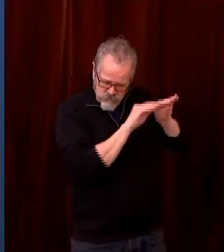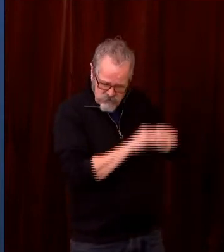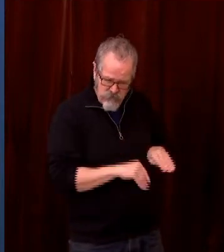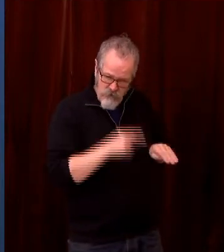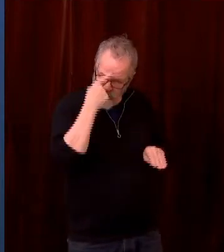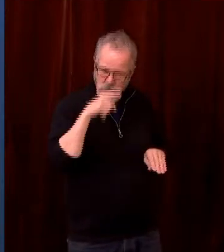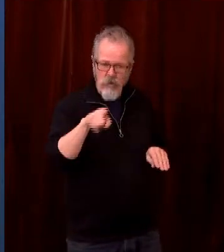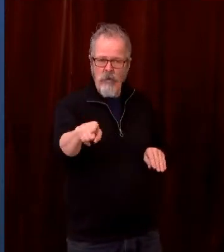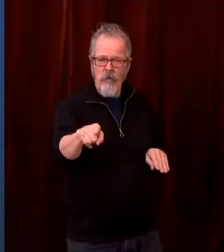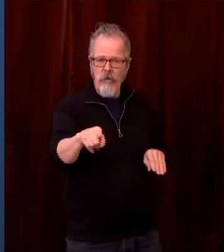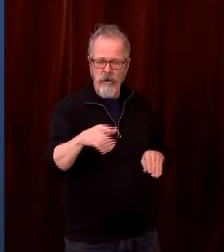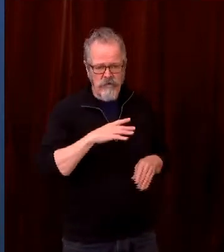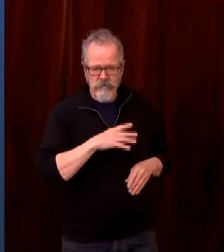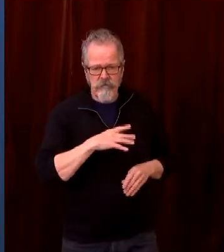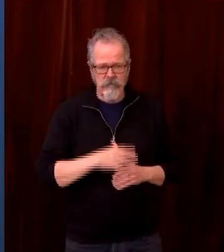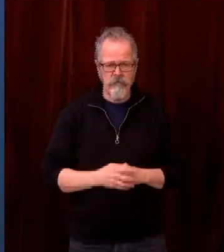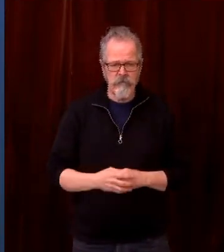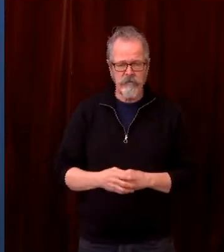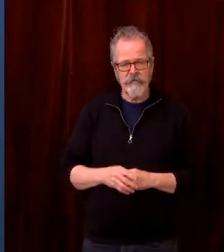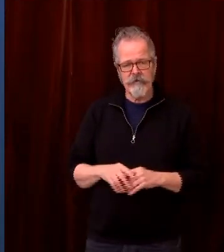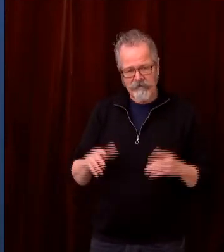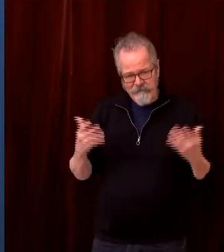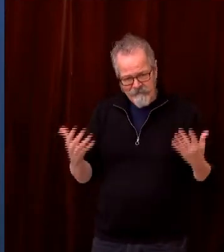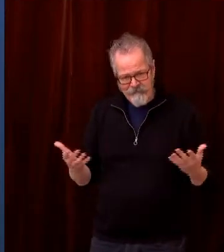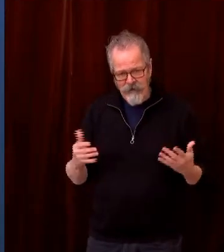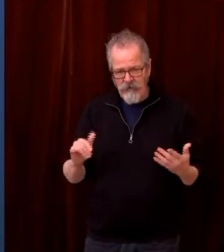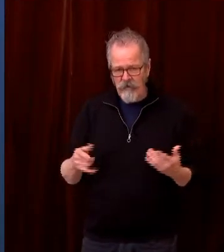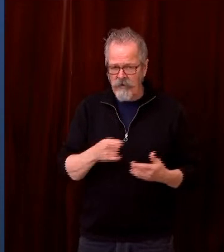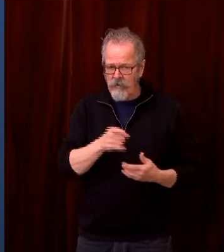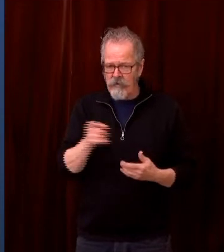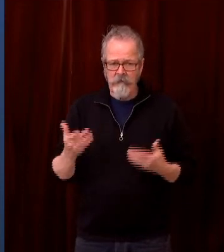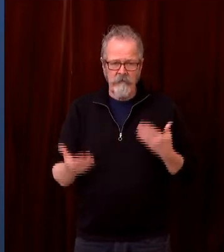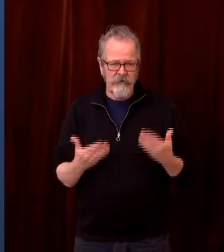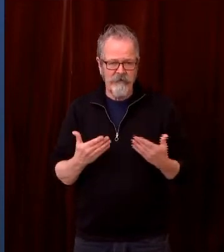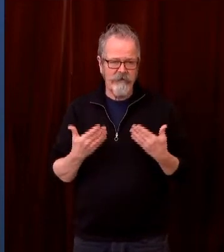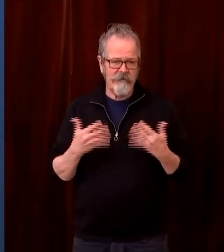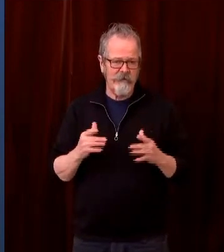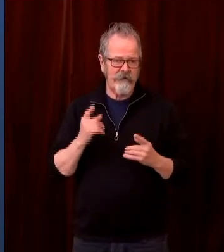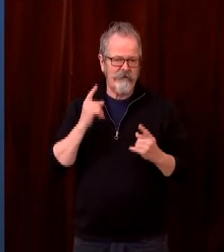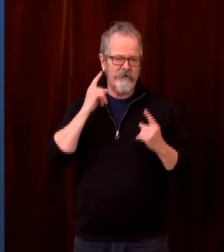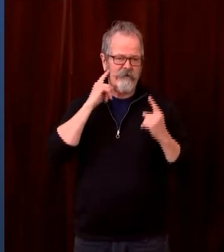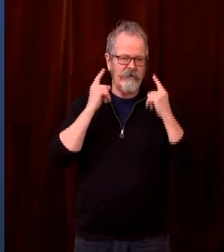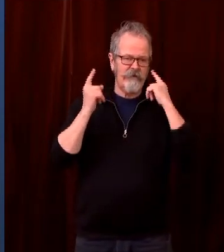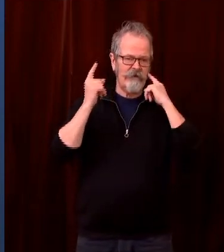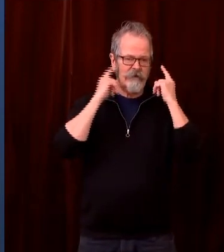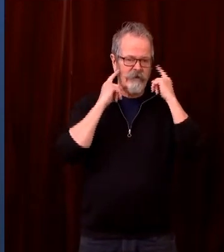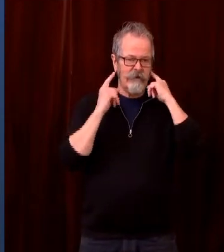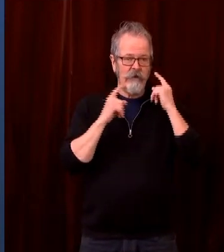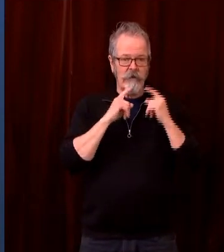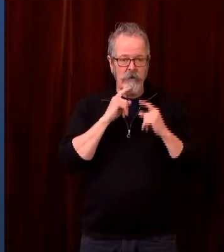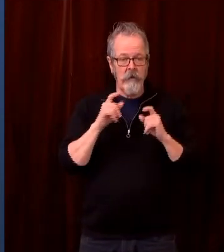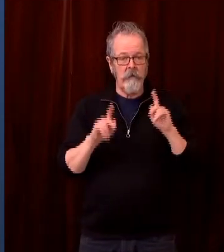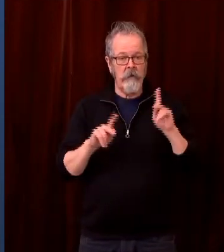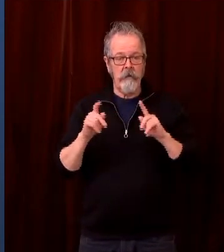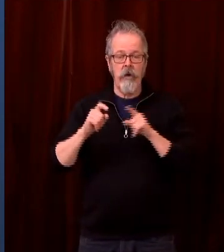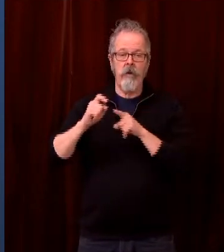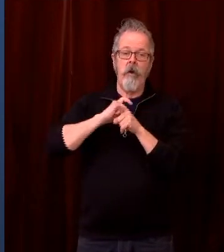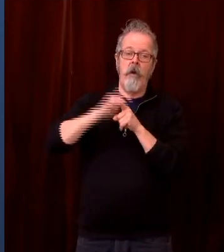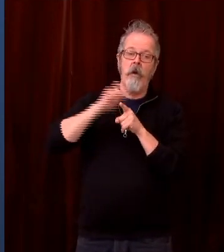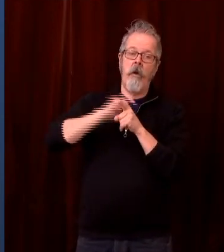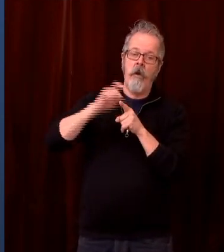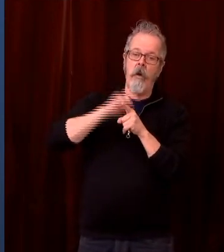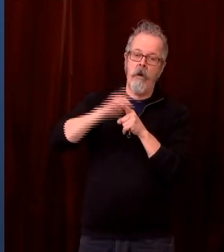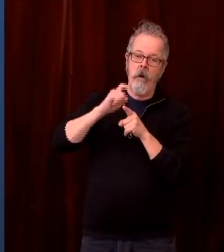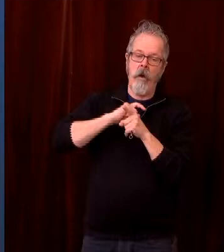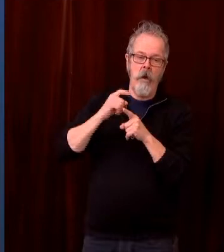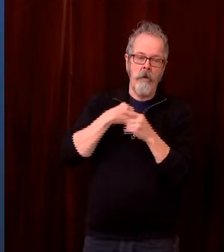And so we're working on establishing to make sure that our phone lines can handle the volume and continue to make it as easy as possible